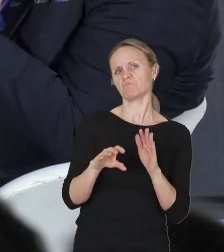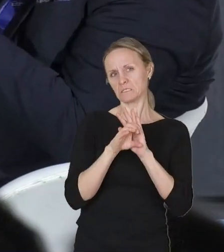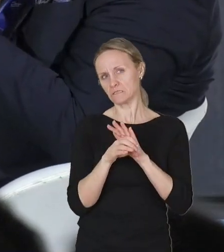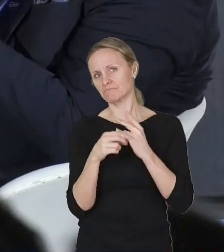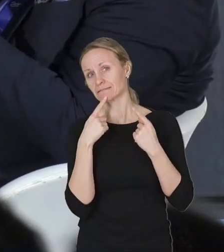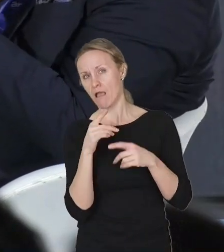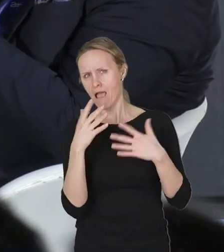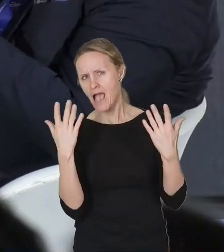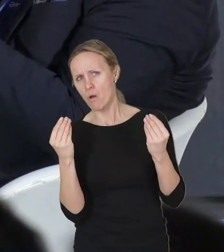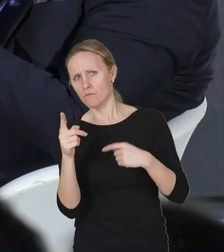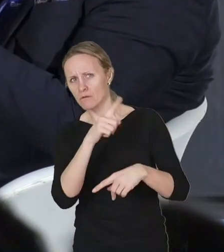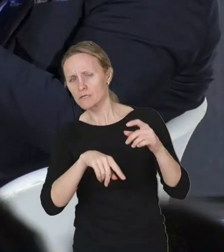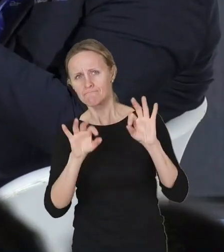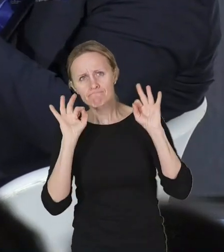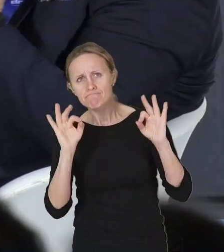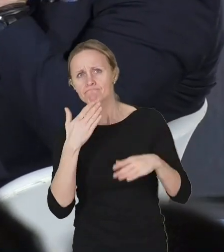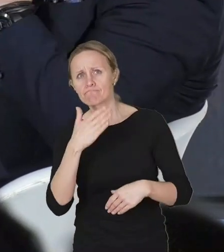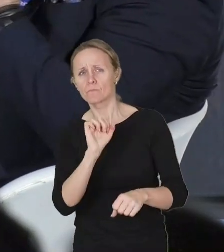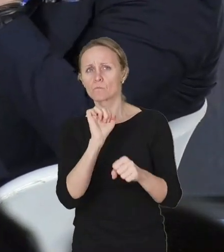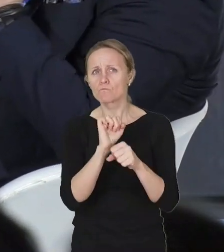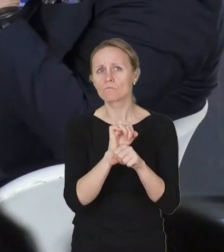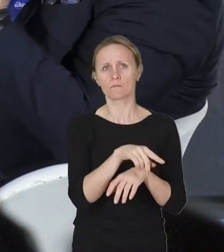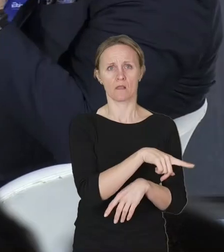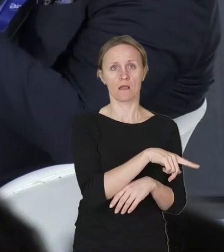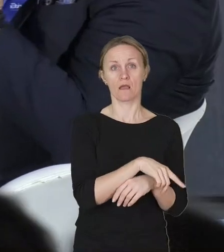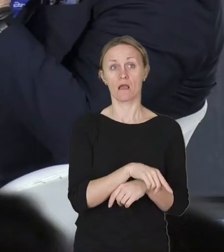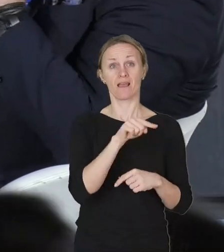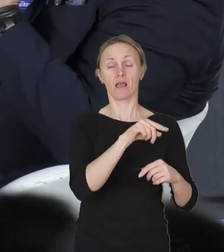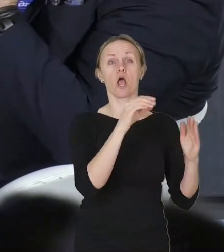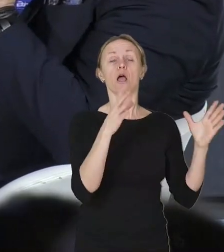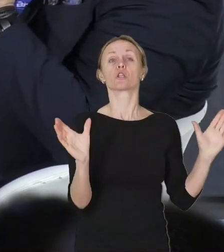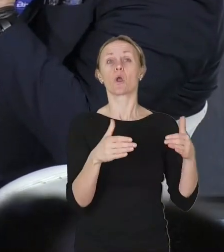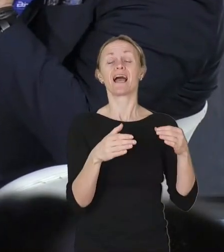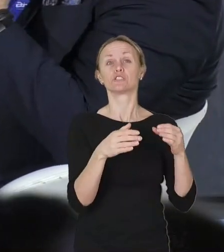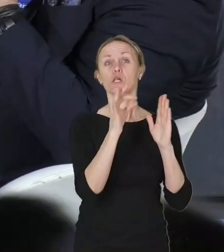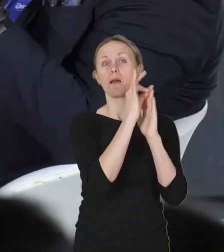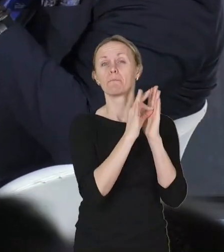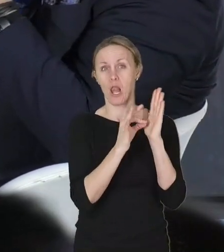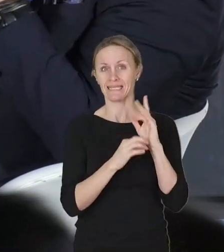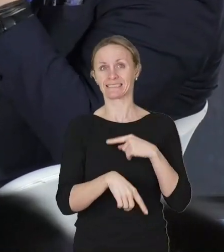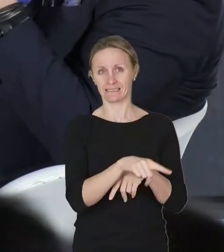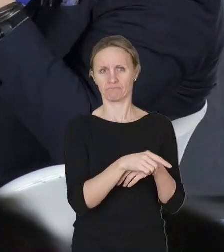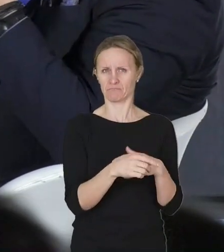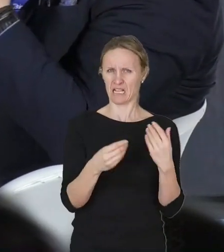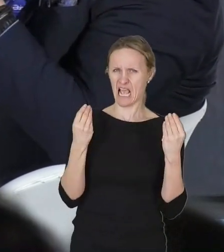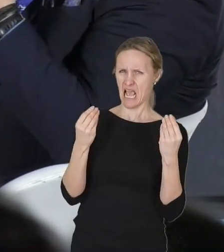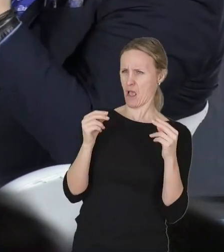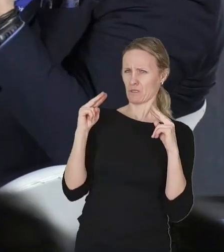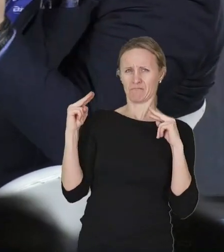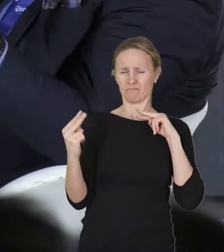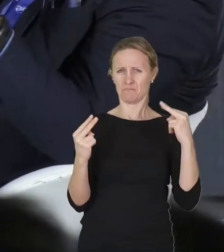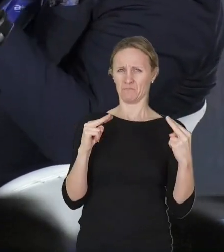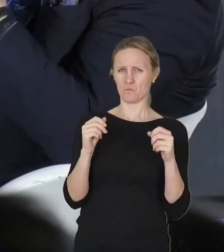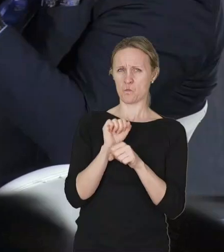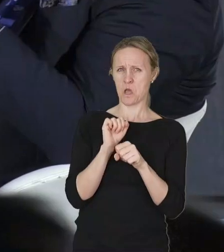a little bit uncomfortable, because maybe we are trying to achieve